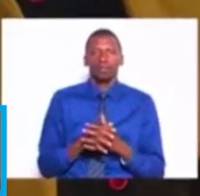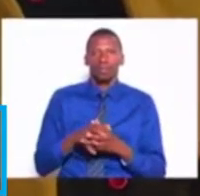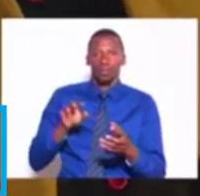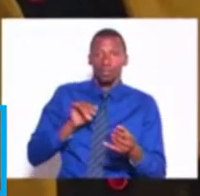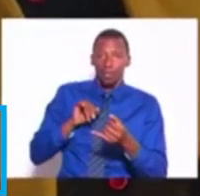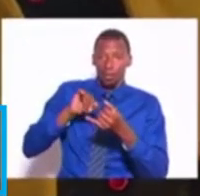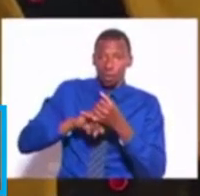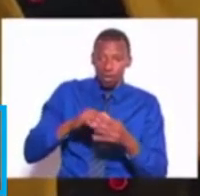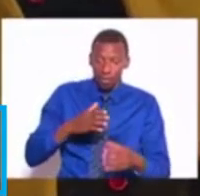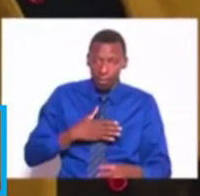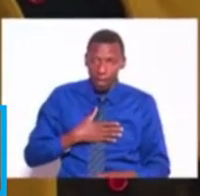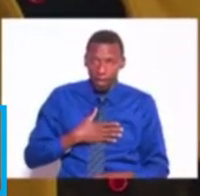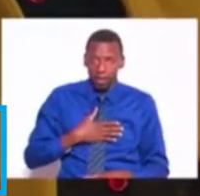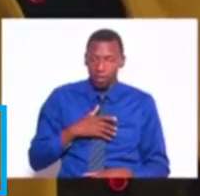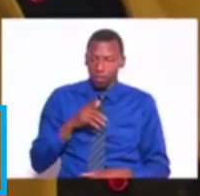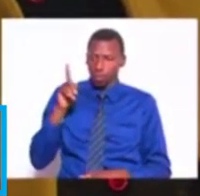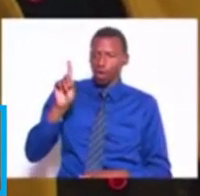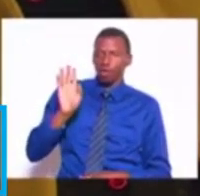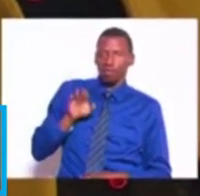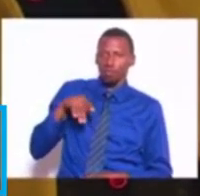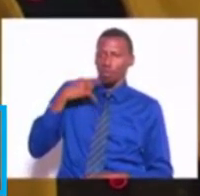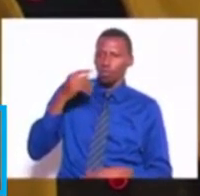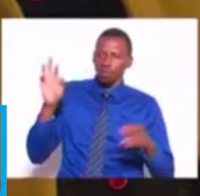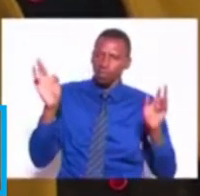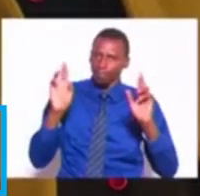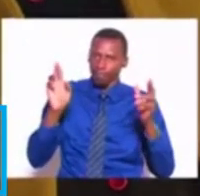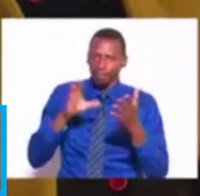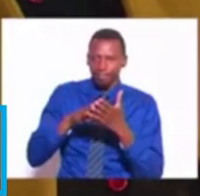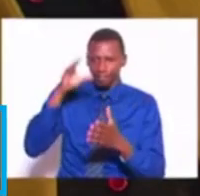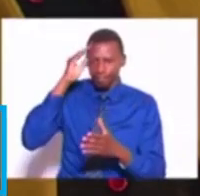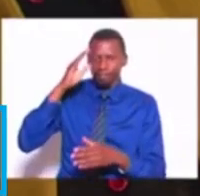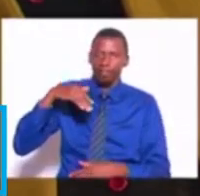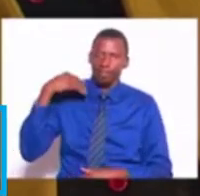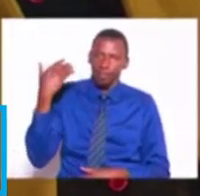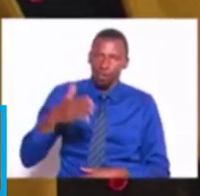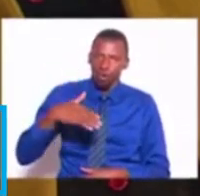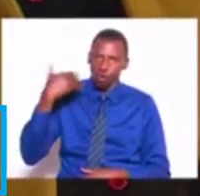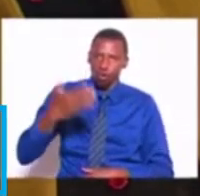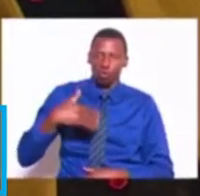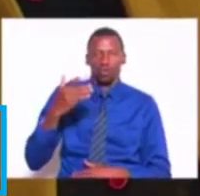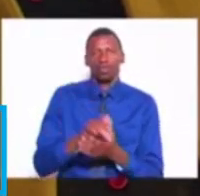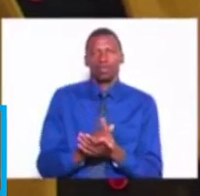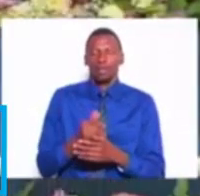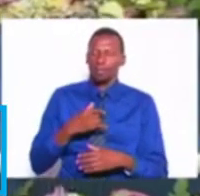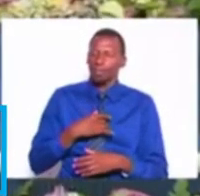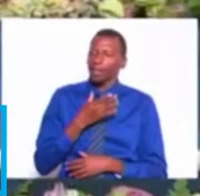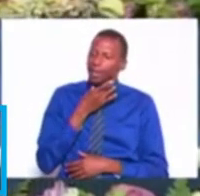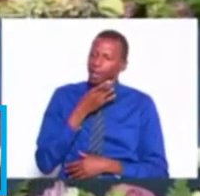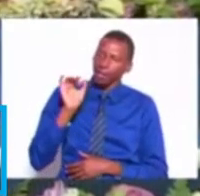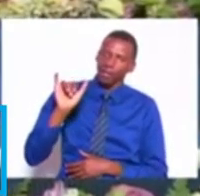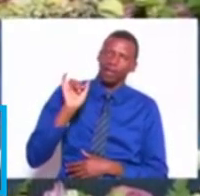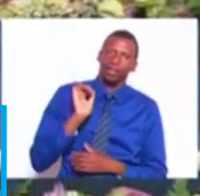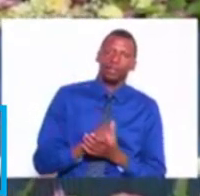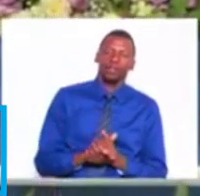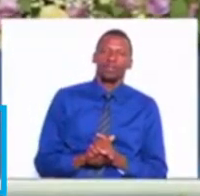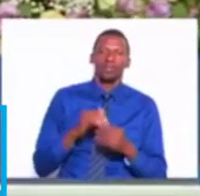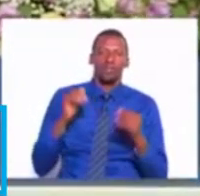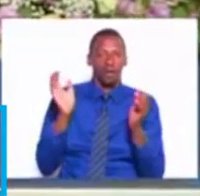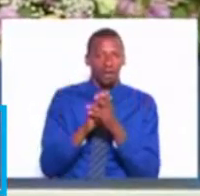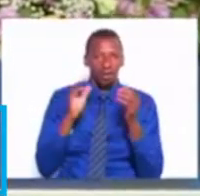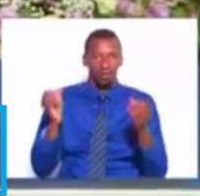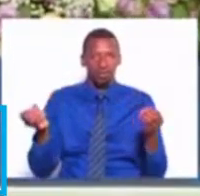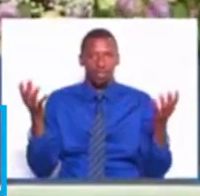one of the women who are ready to learn always. And I like that.